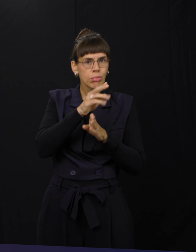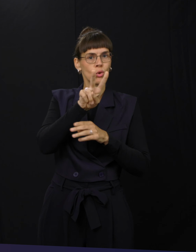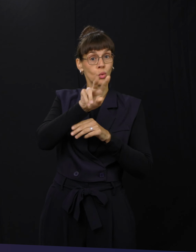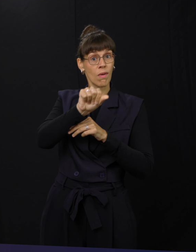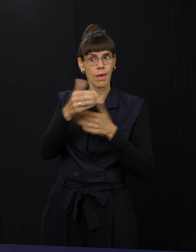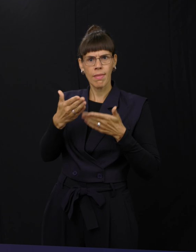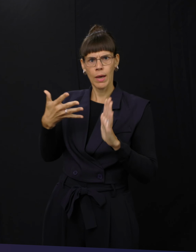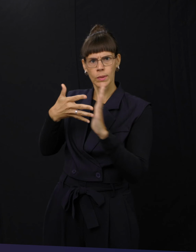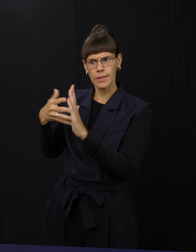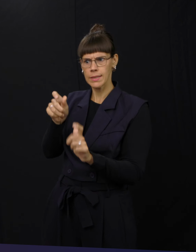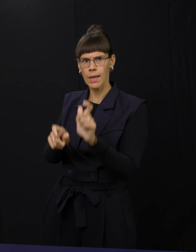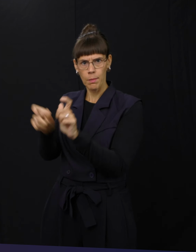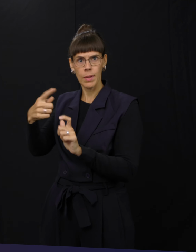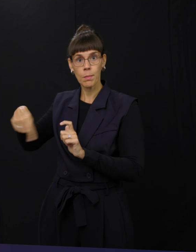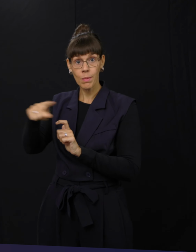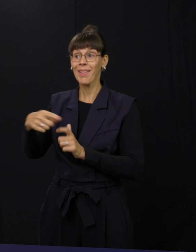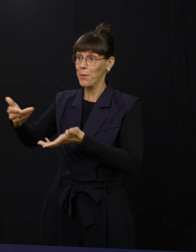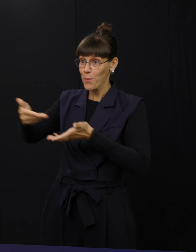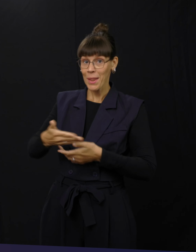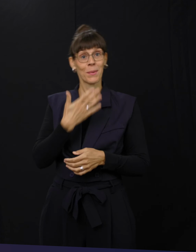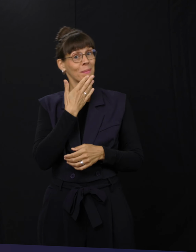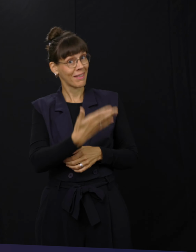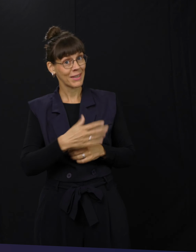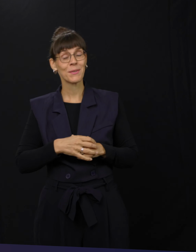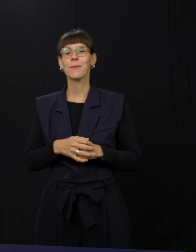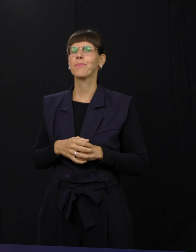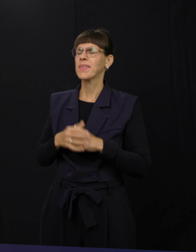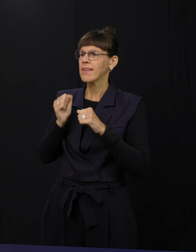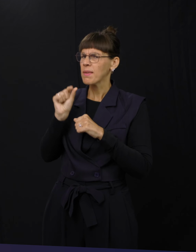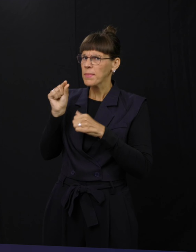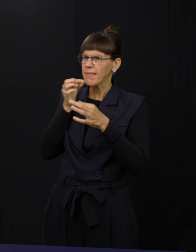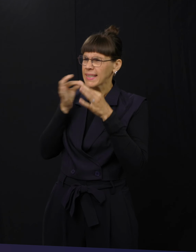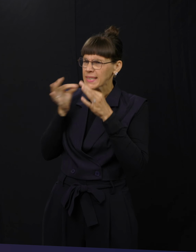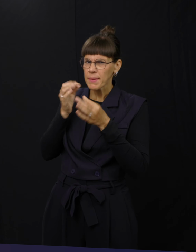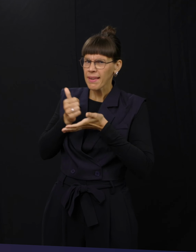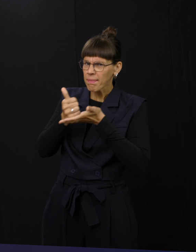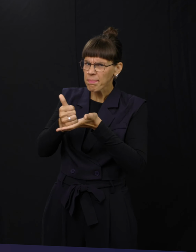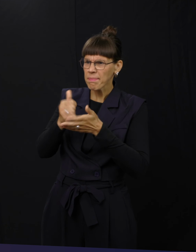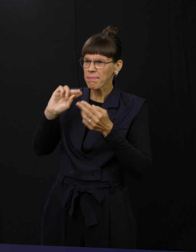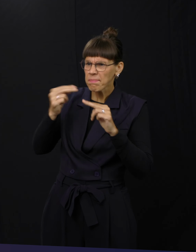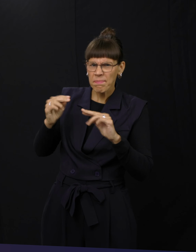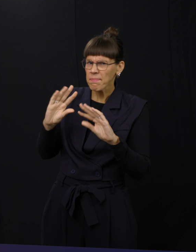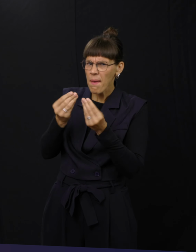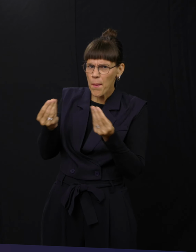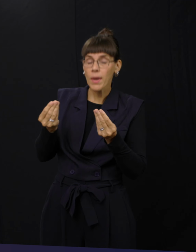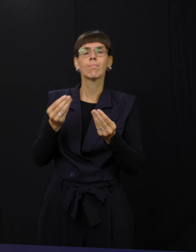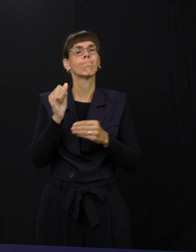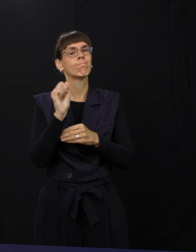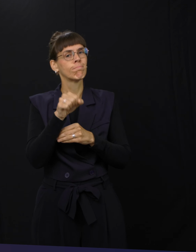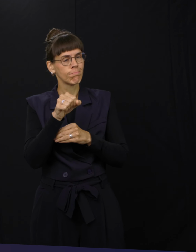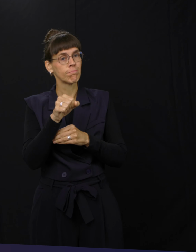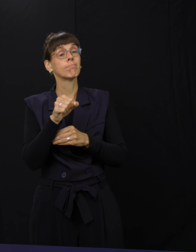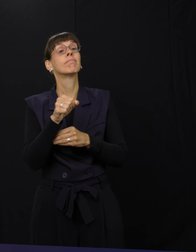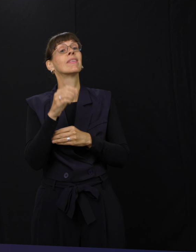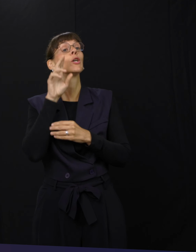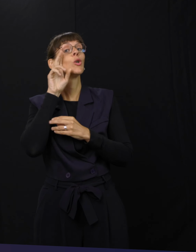patients. Hi, Erwin, welcome. Thank you. Can you tell us a little bit about that therapy? Yes, in general,